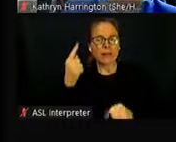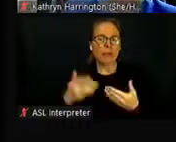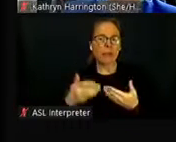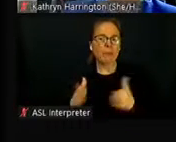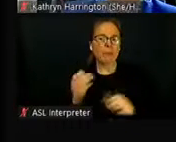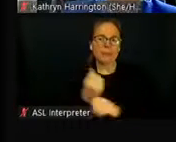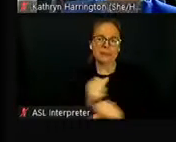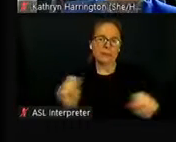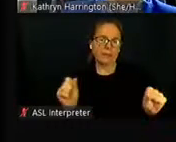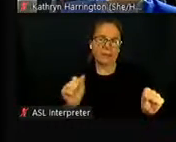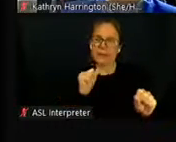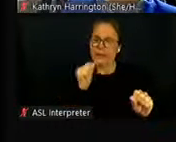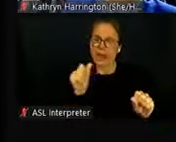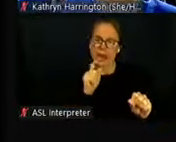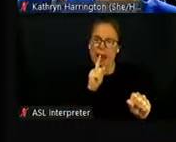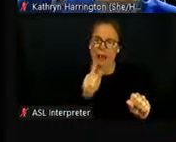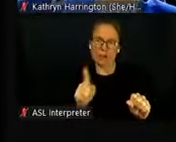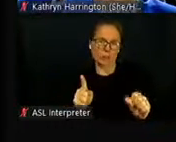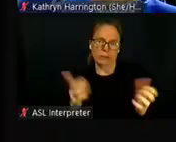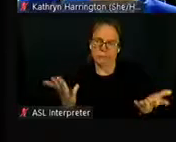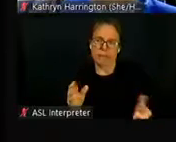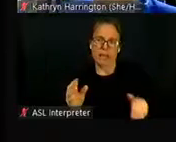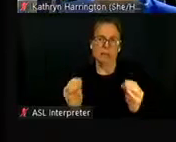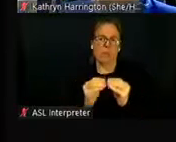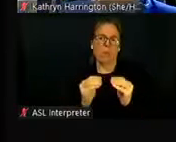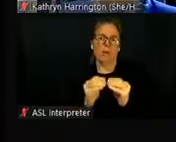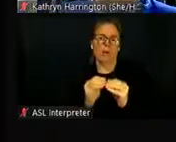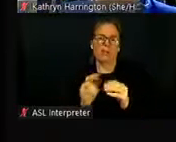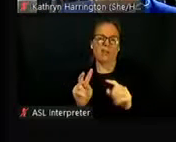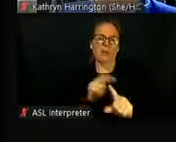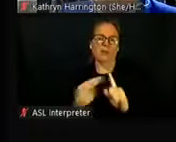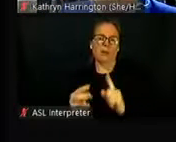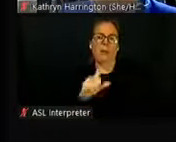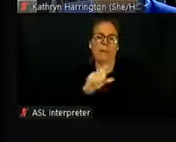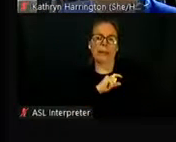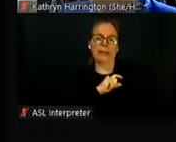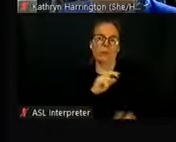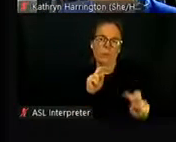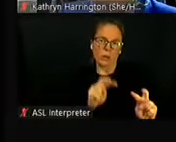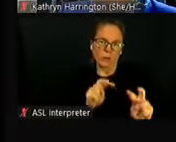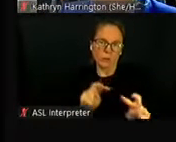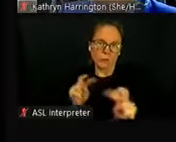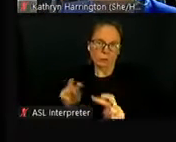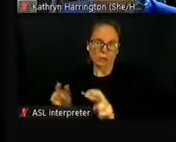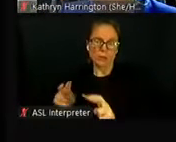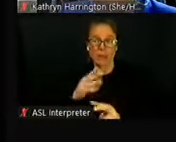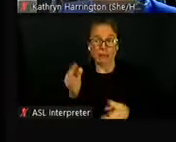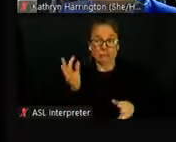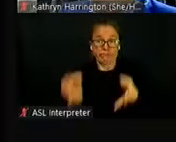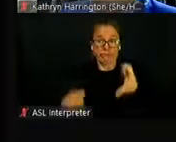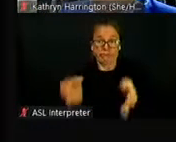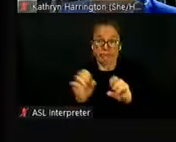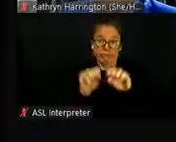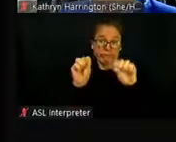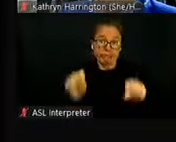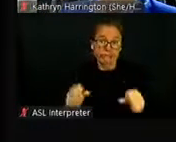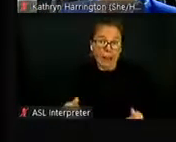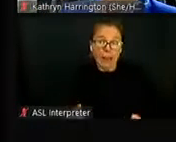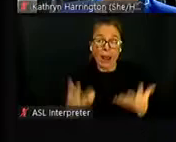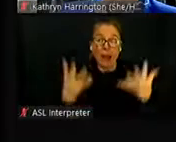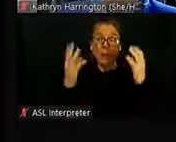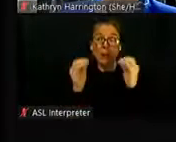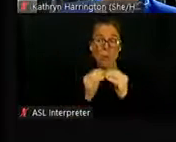not public safety, it's policing. And the judicial system, which, for how many more people